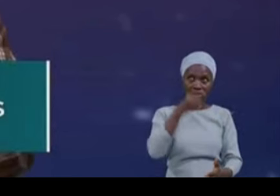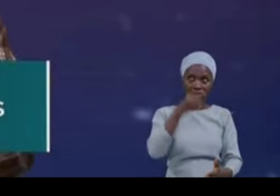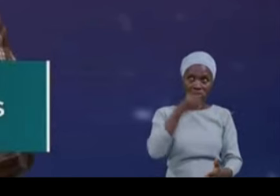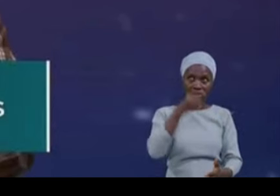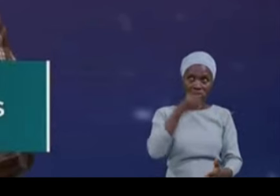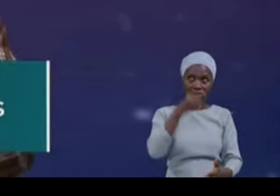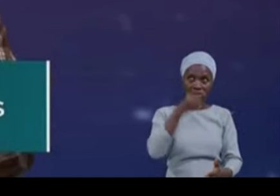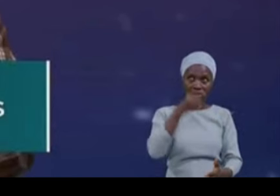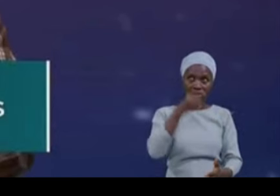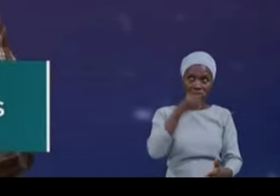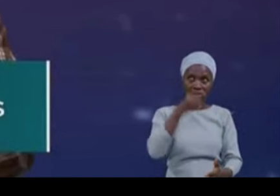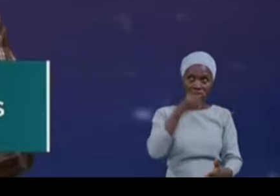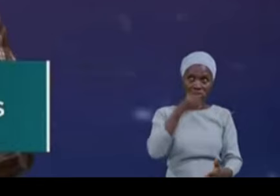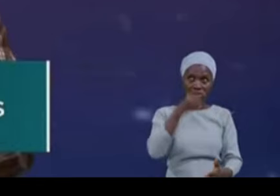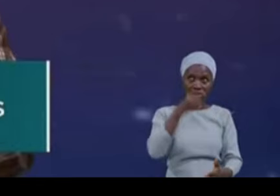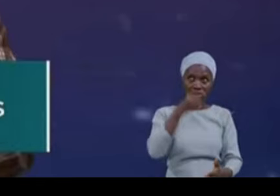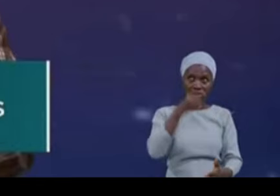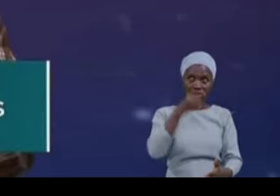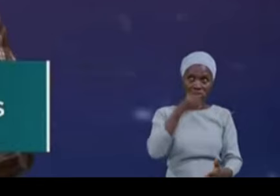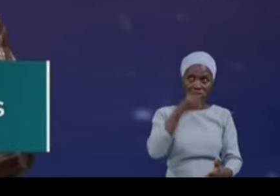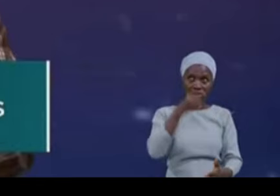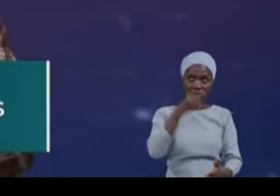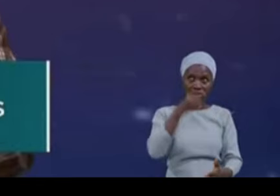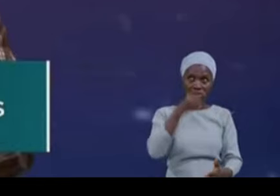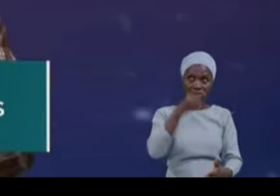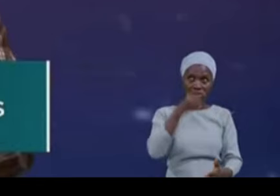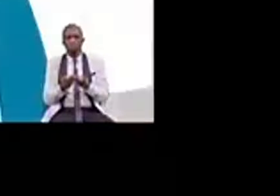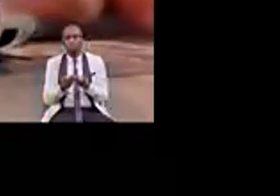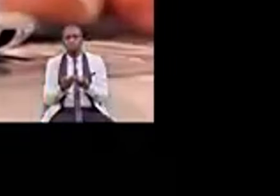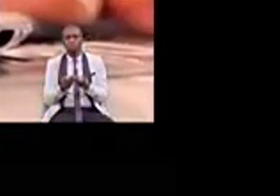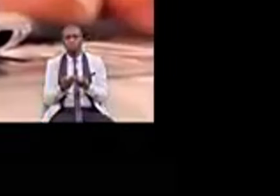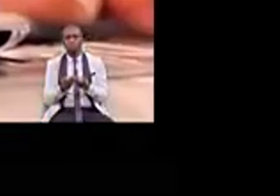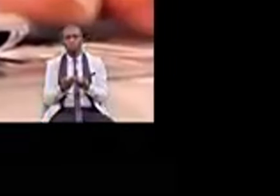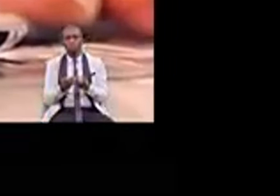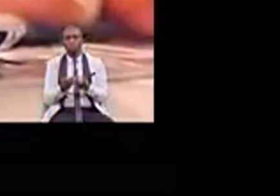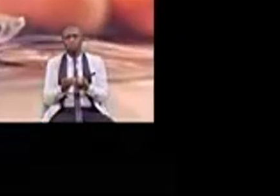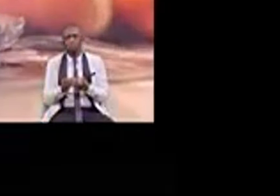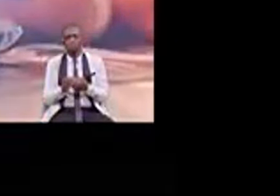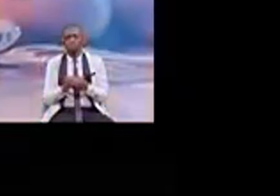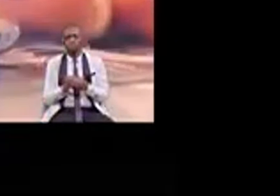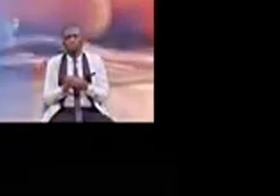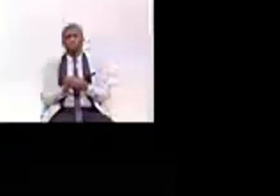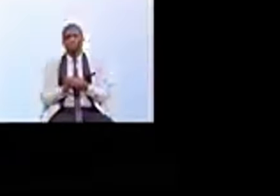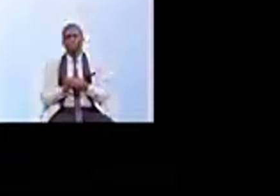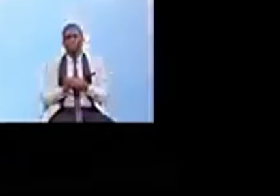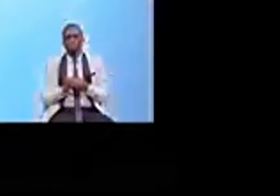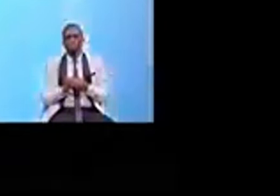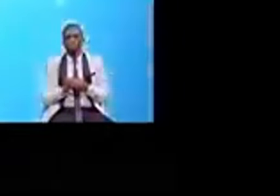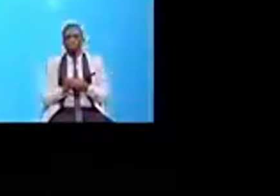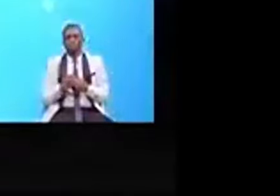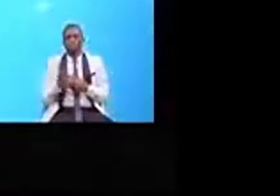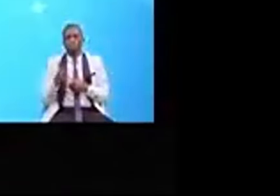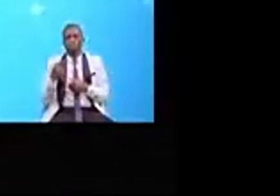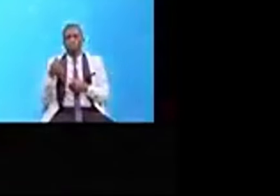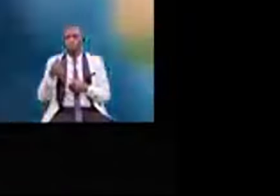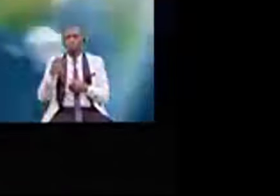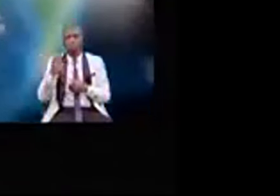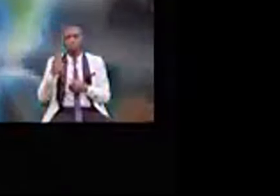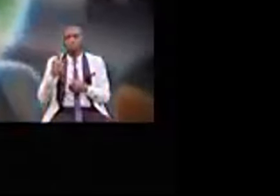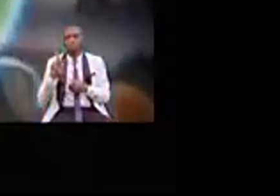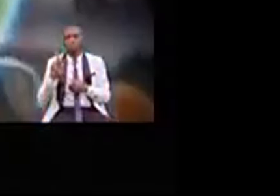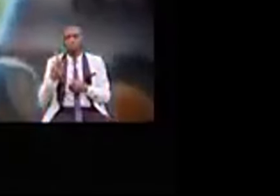lamps and took no oil with them. Verse 4. In verse 4, but